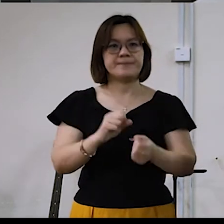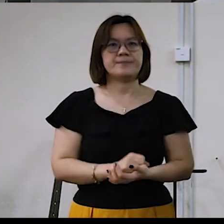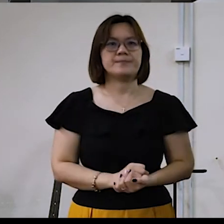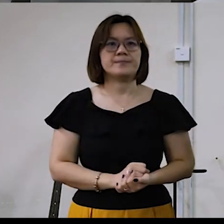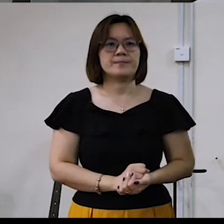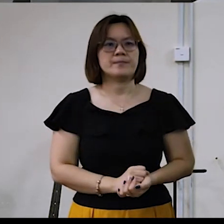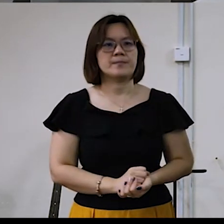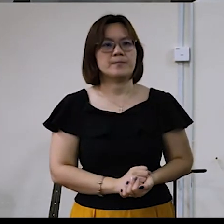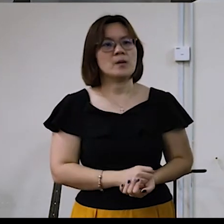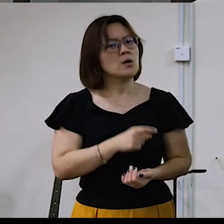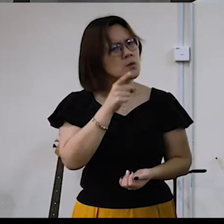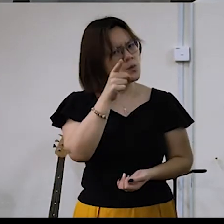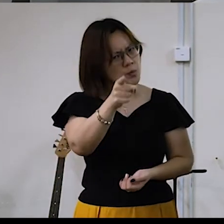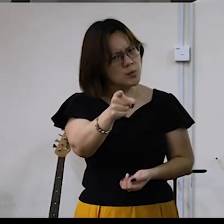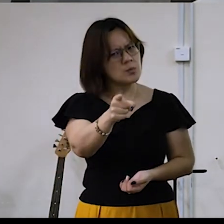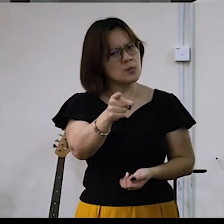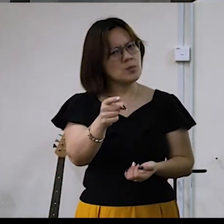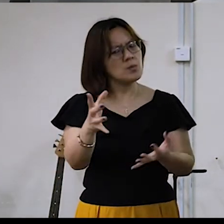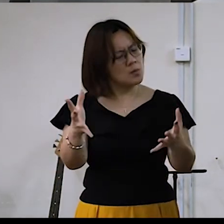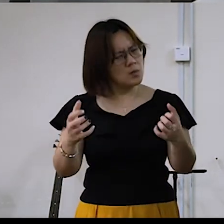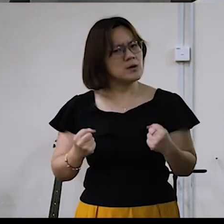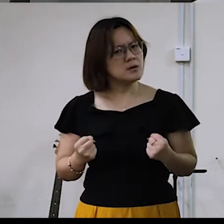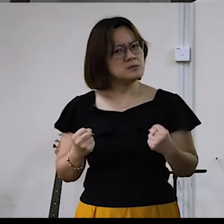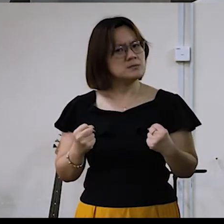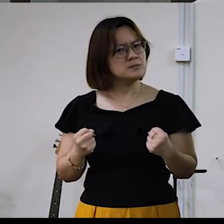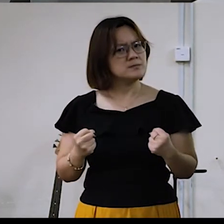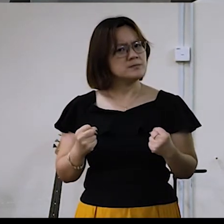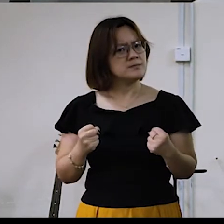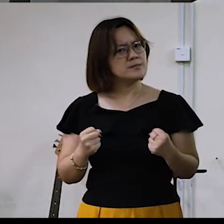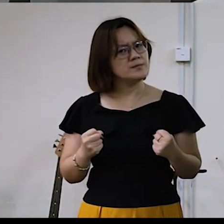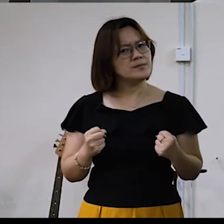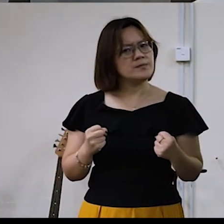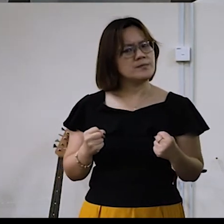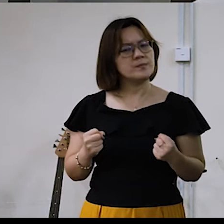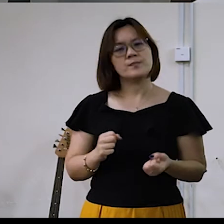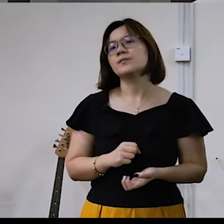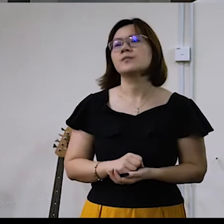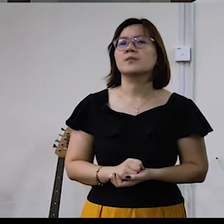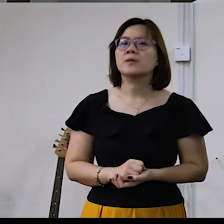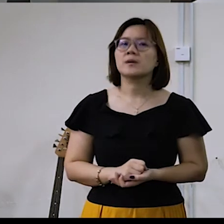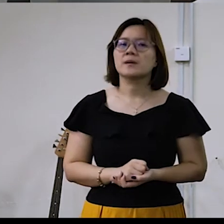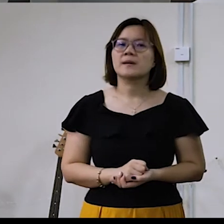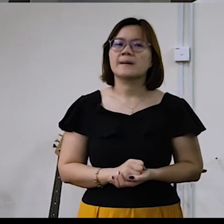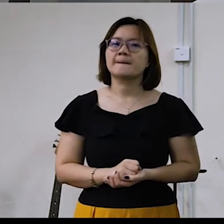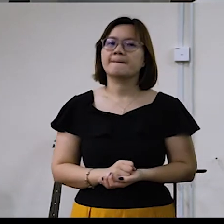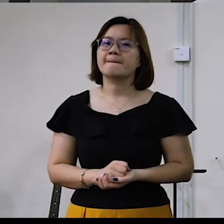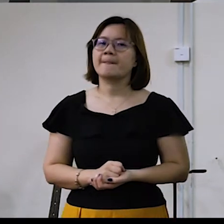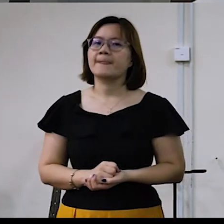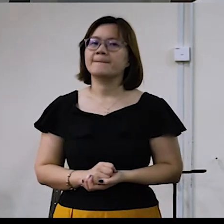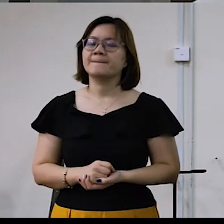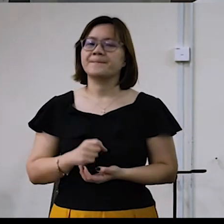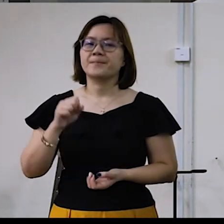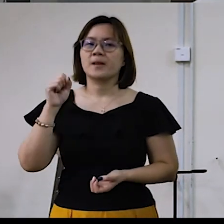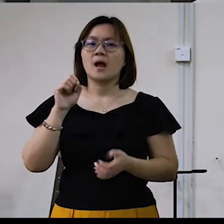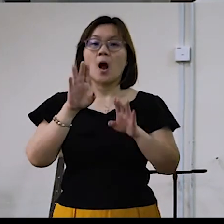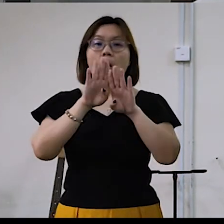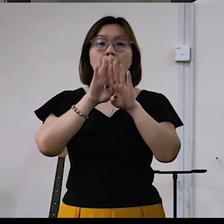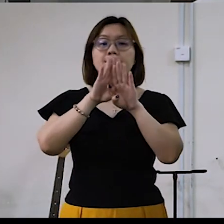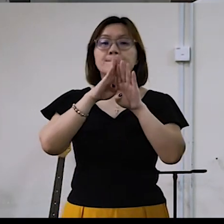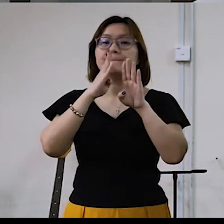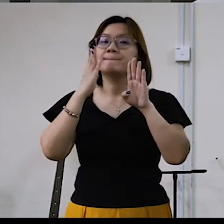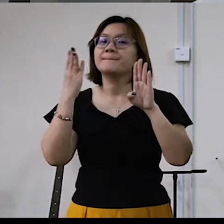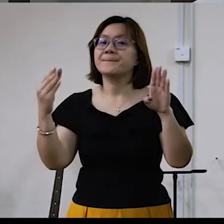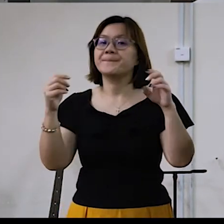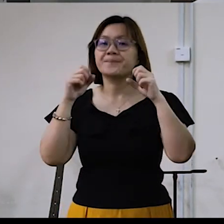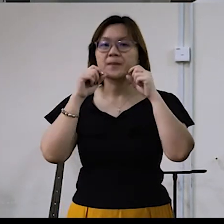want. If I shut my mouth, can I pray in English? If I shut my mouth, I insist on